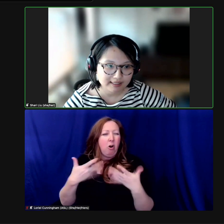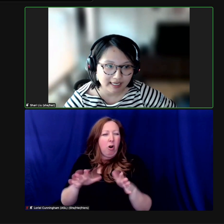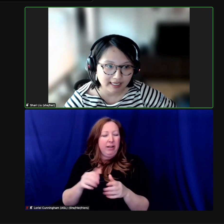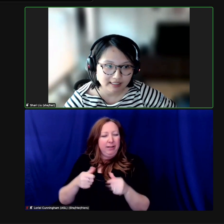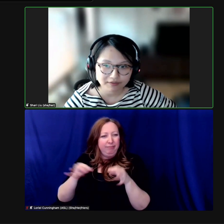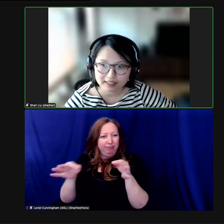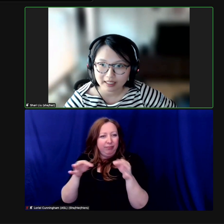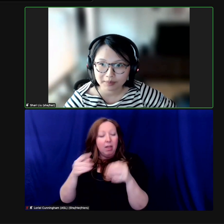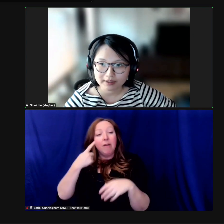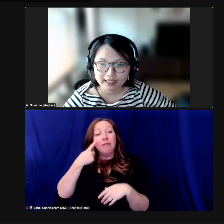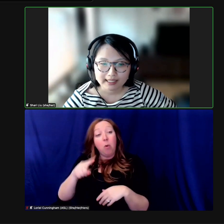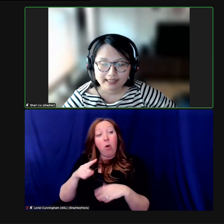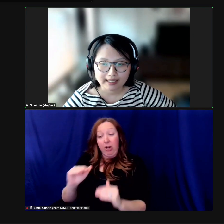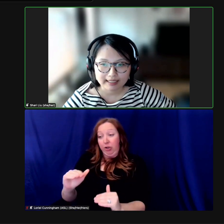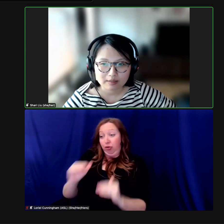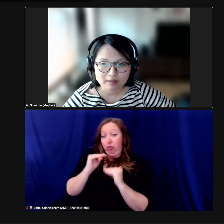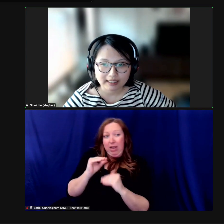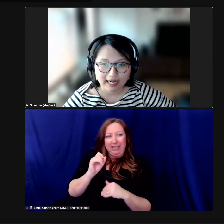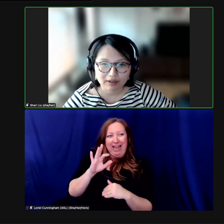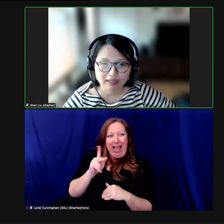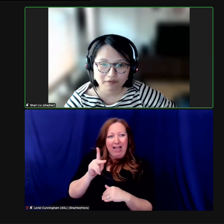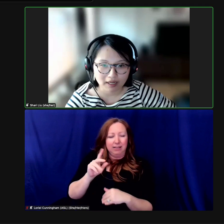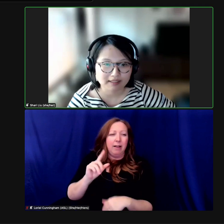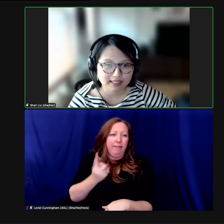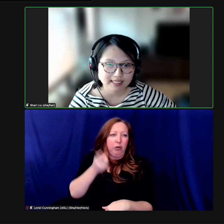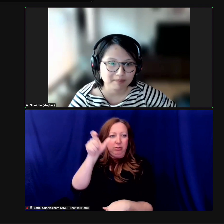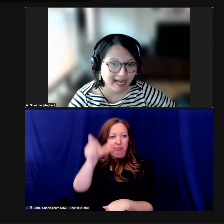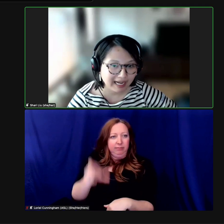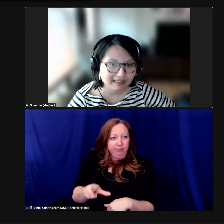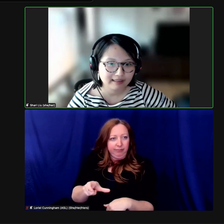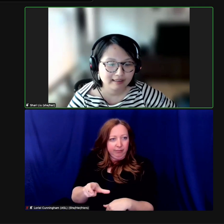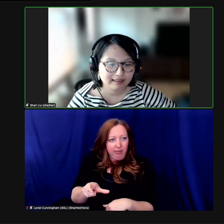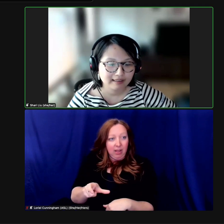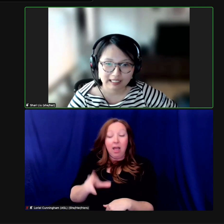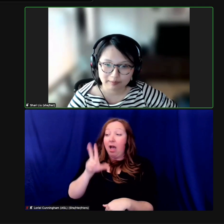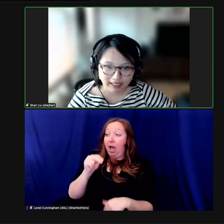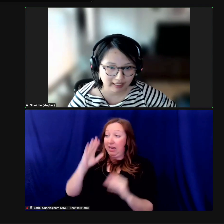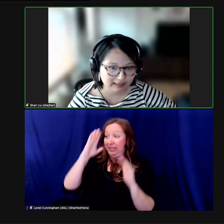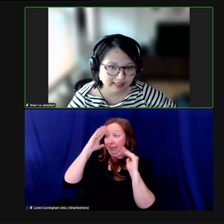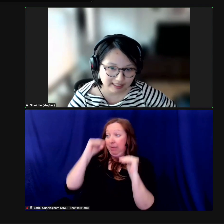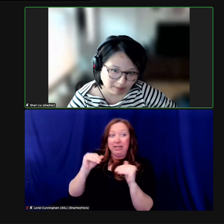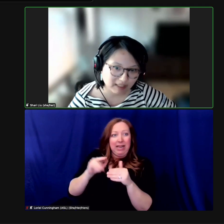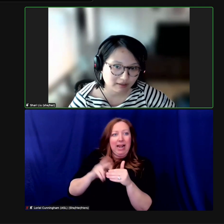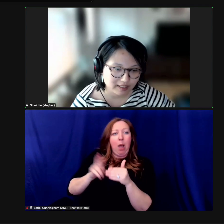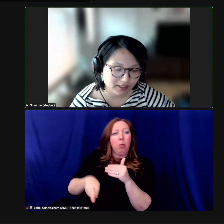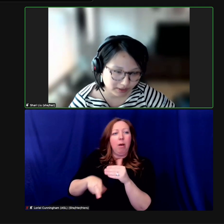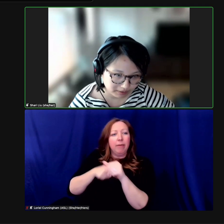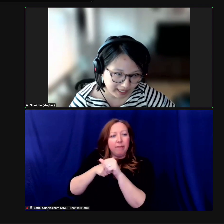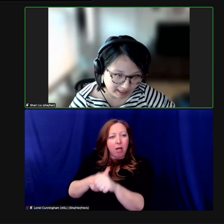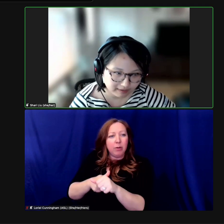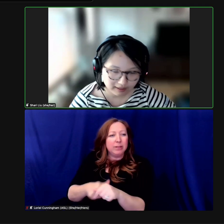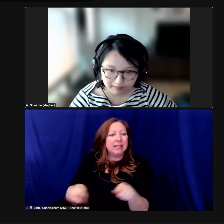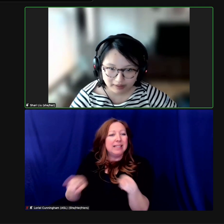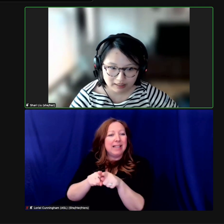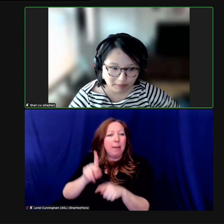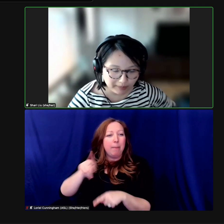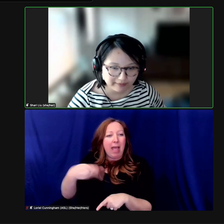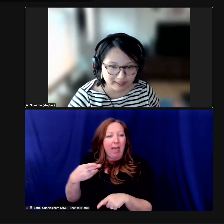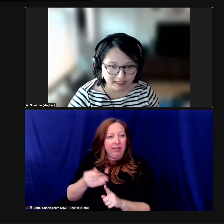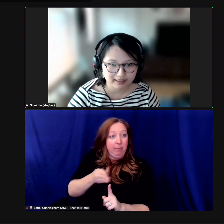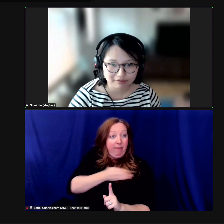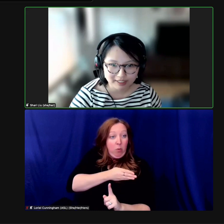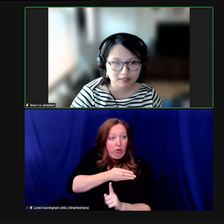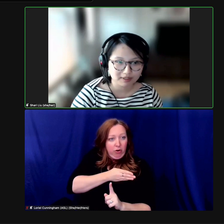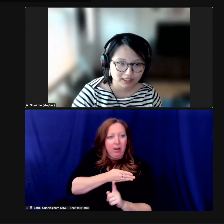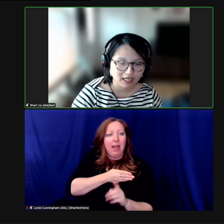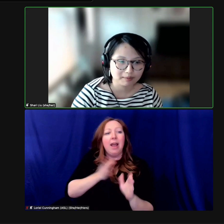task, this task, for example, the unexpected outcome follows the same path, and the expected follows a new path. So people have